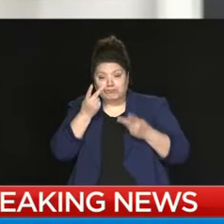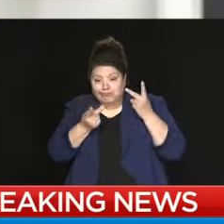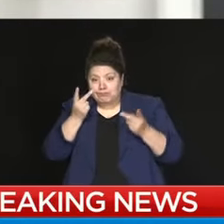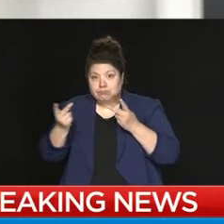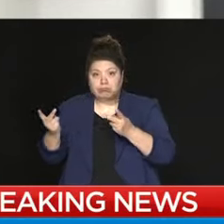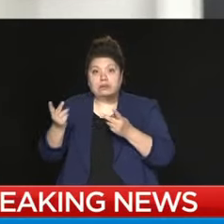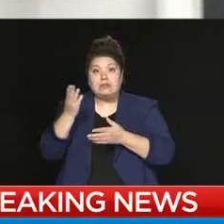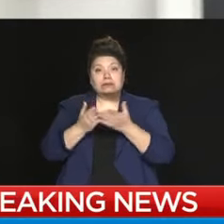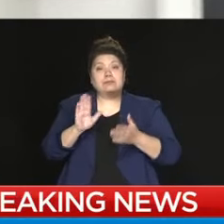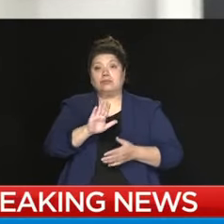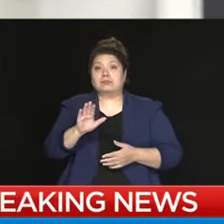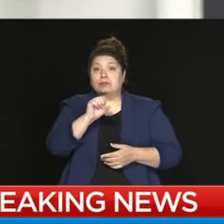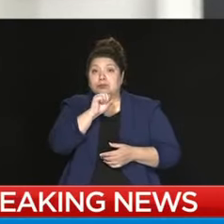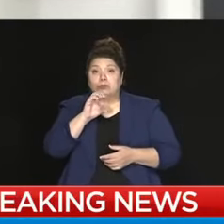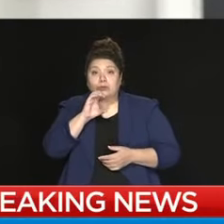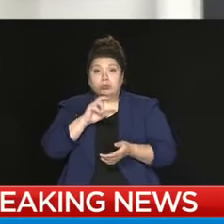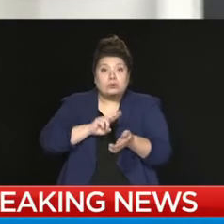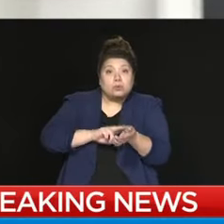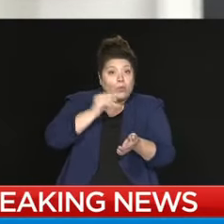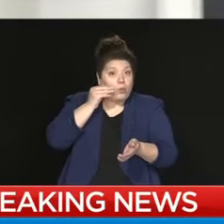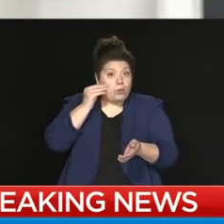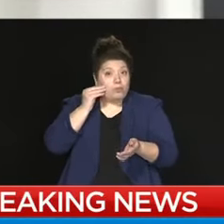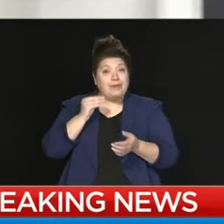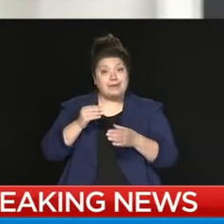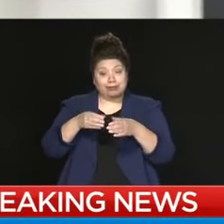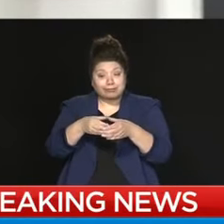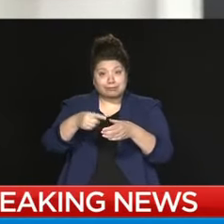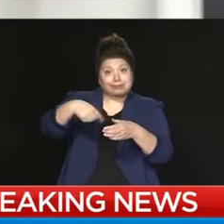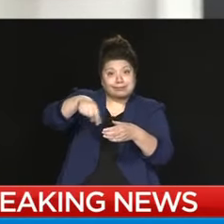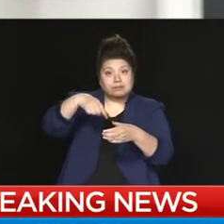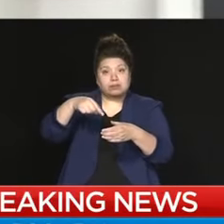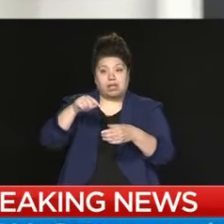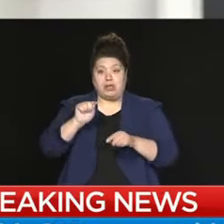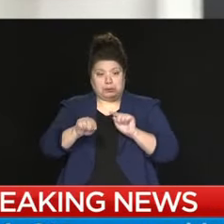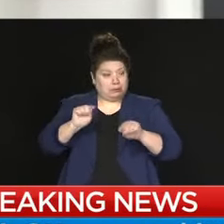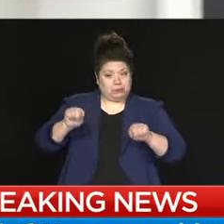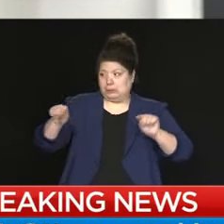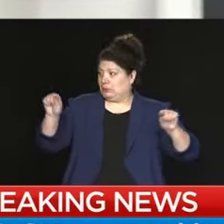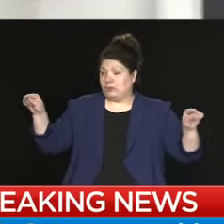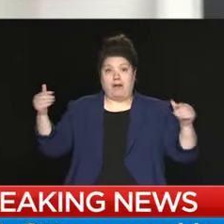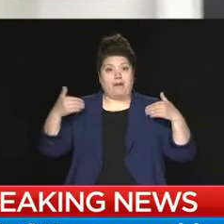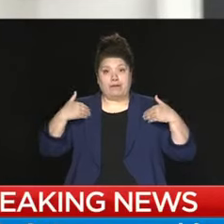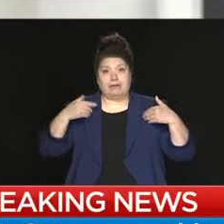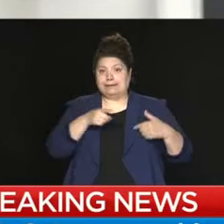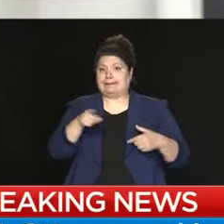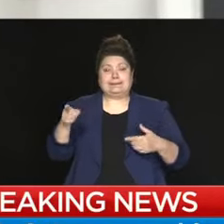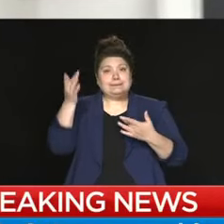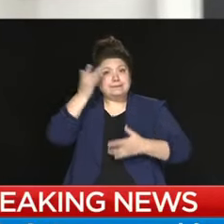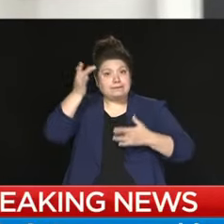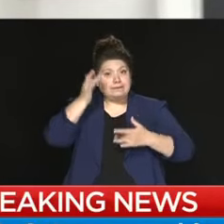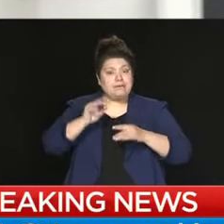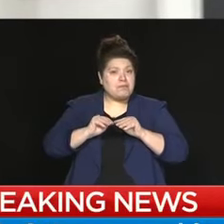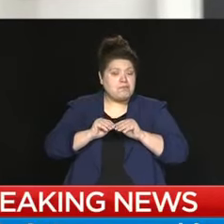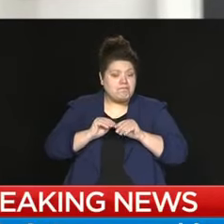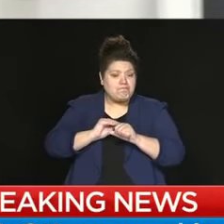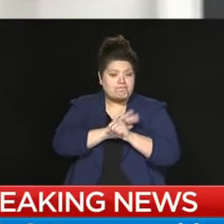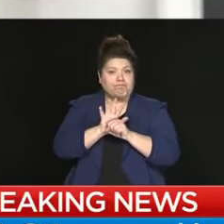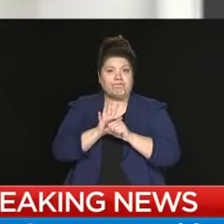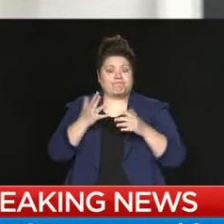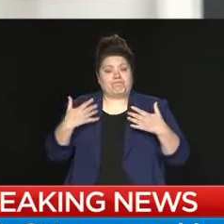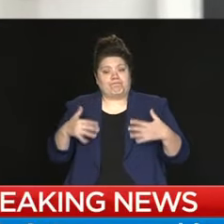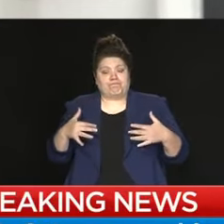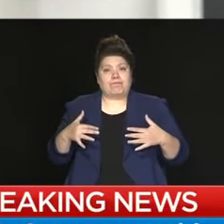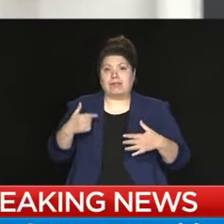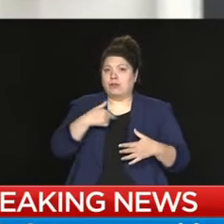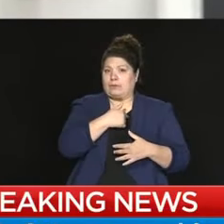troubling scenes in long-term care homes throughout the country. This is unacceptable, and our government will be there to